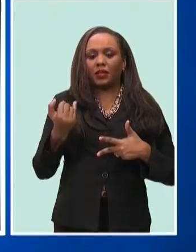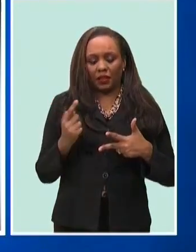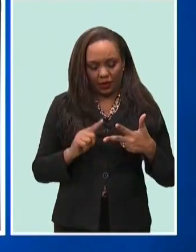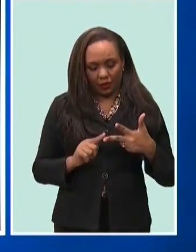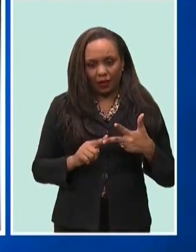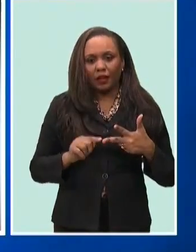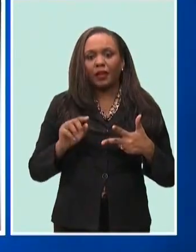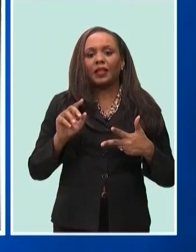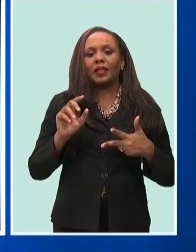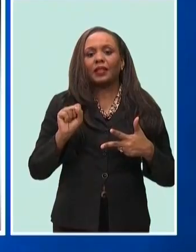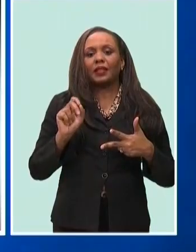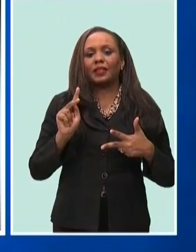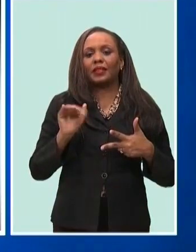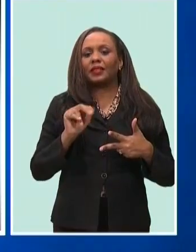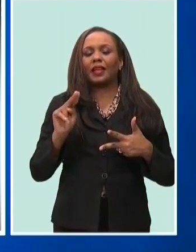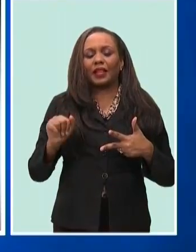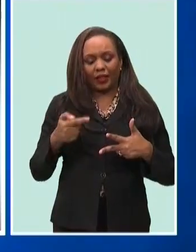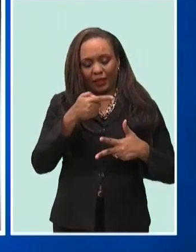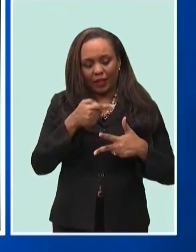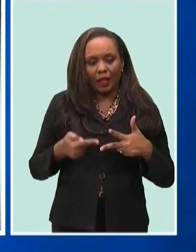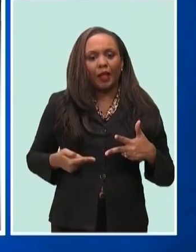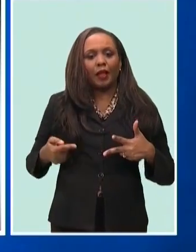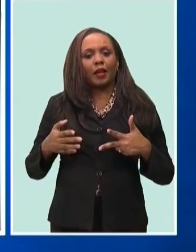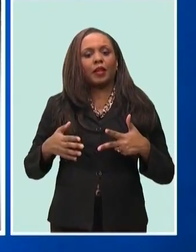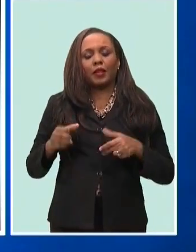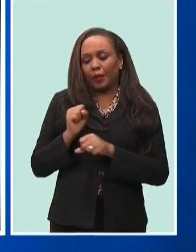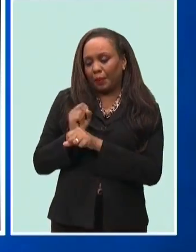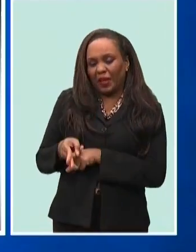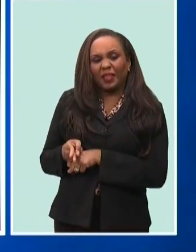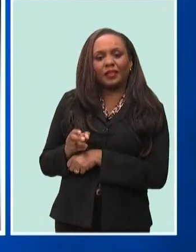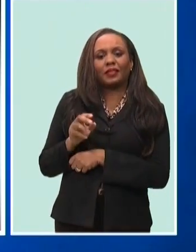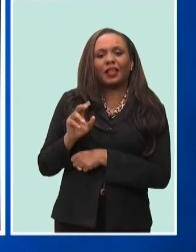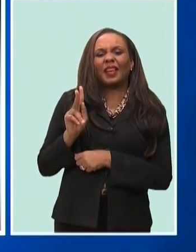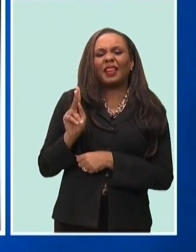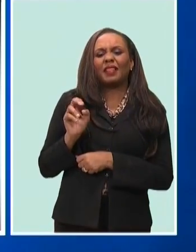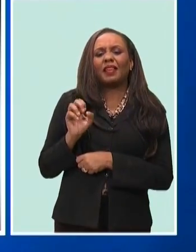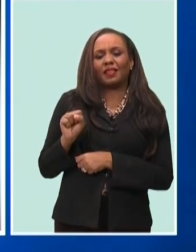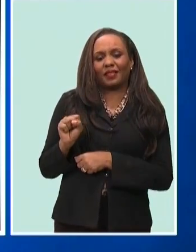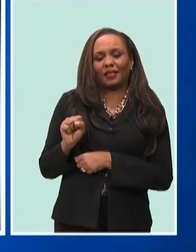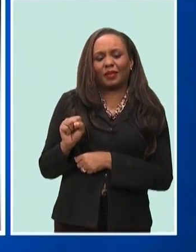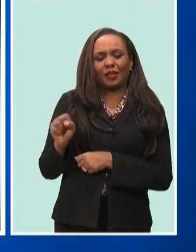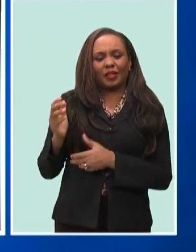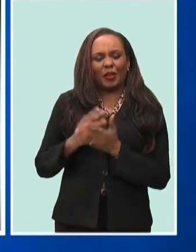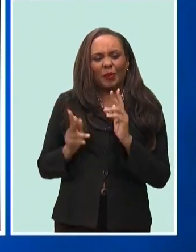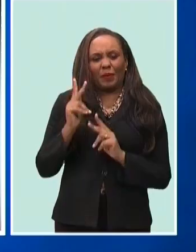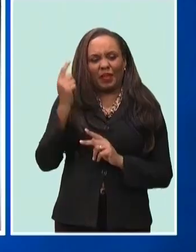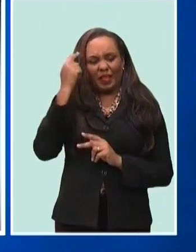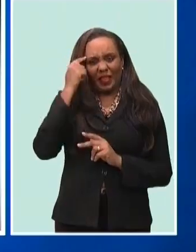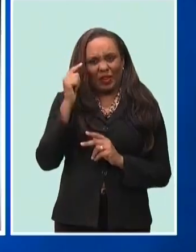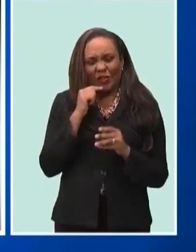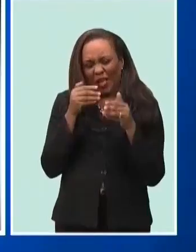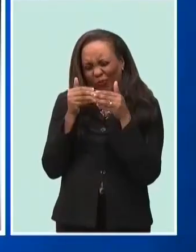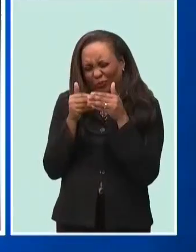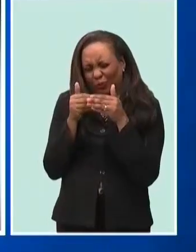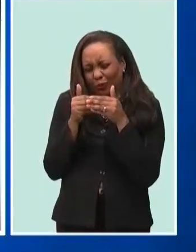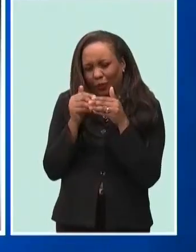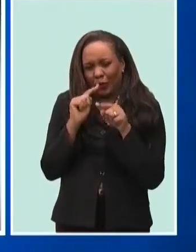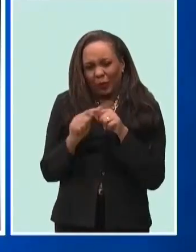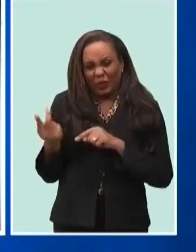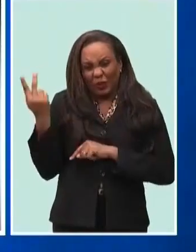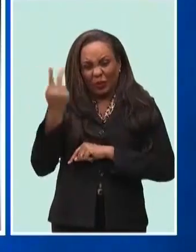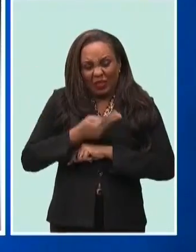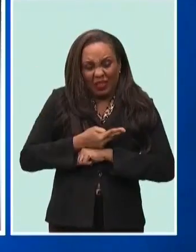The trio's collaboration edged out Kester Band, Savannah Grass in what many felt was a race that was too close to call. But after 2 days